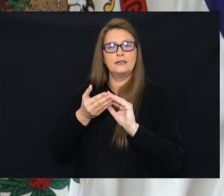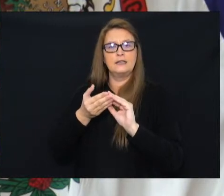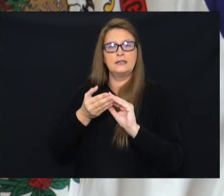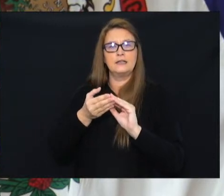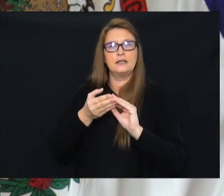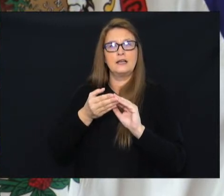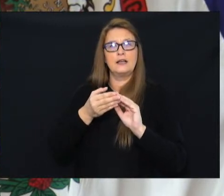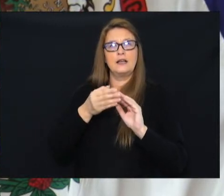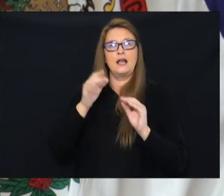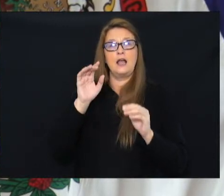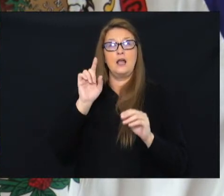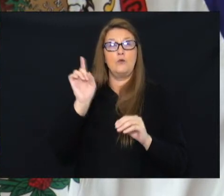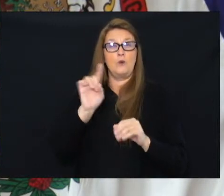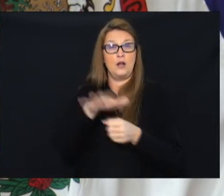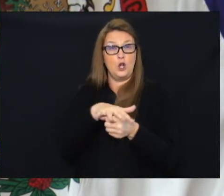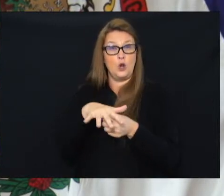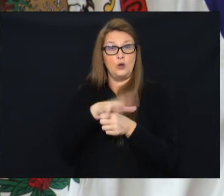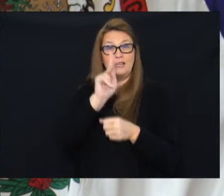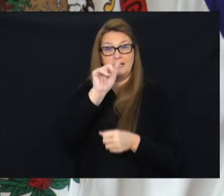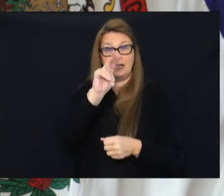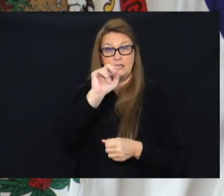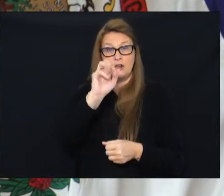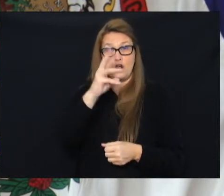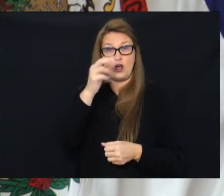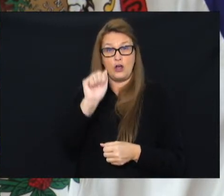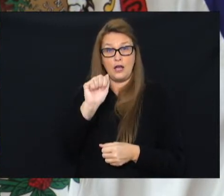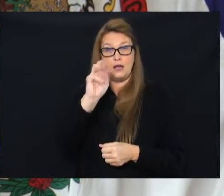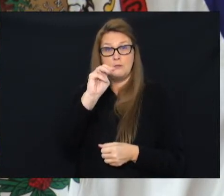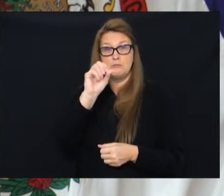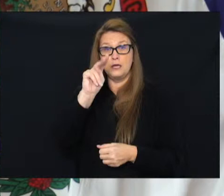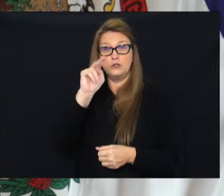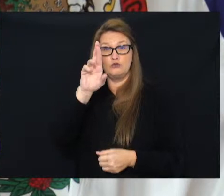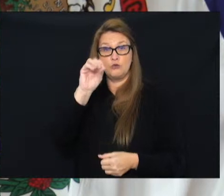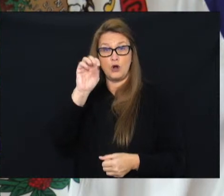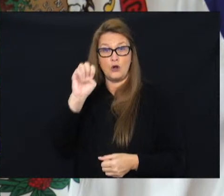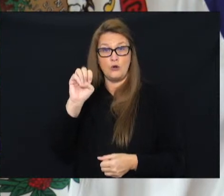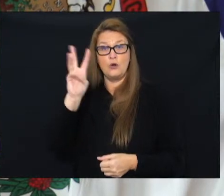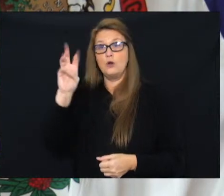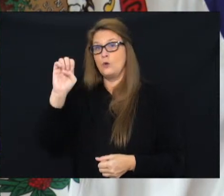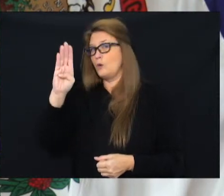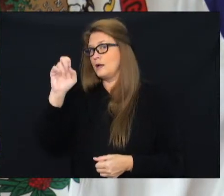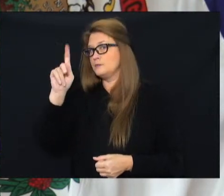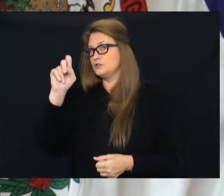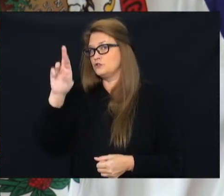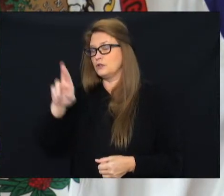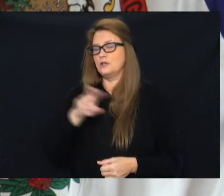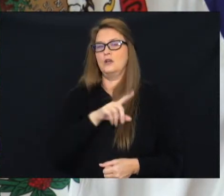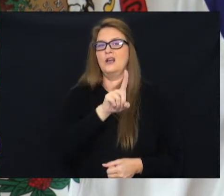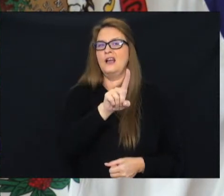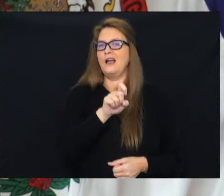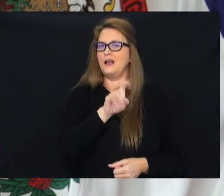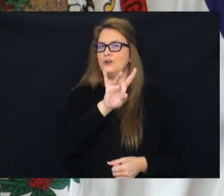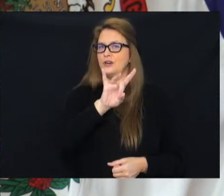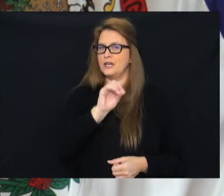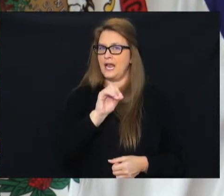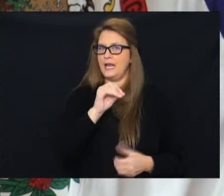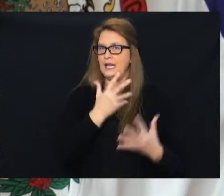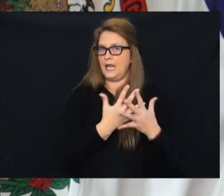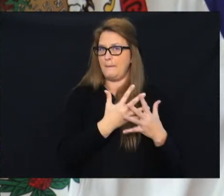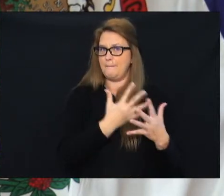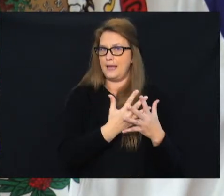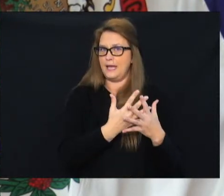the counties of Kanawha, Monroe, and Webster counties. We have 180 inmate, cases